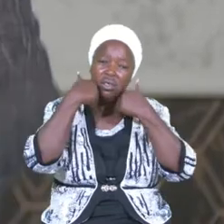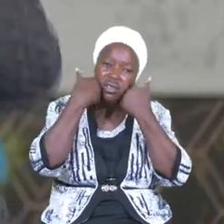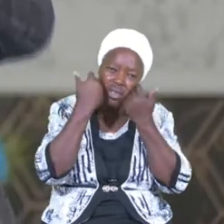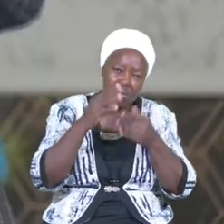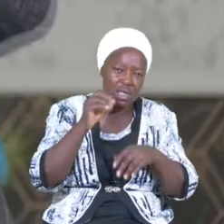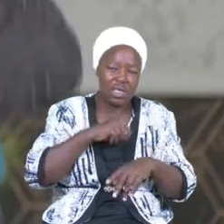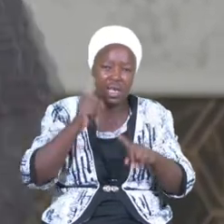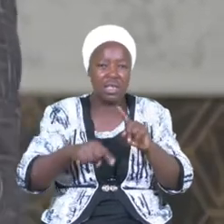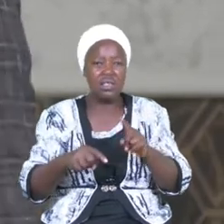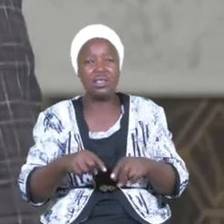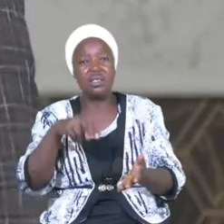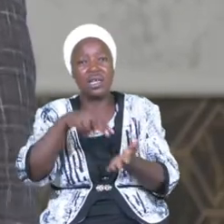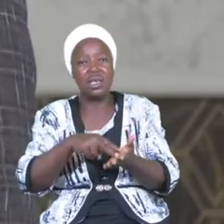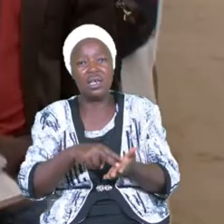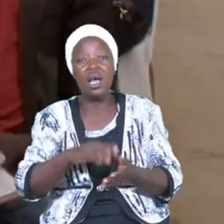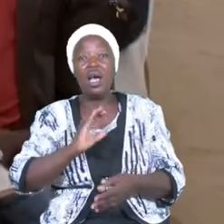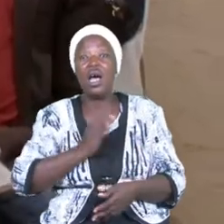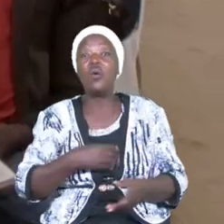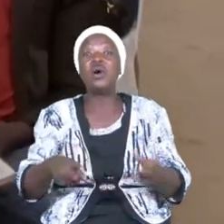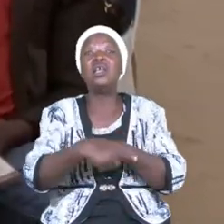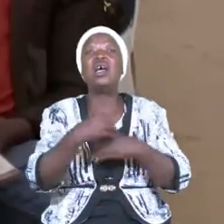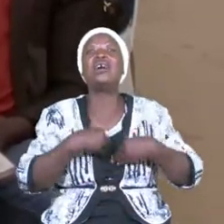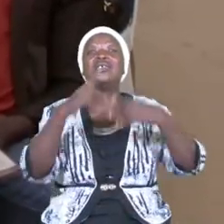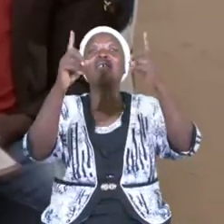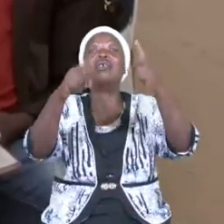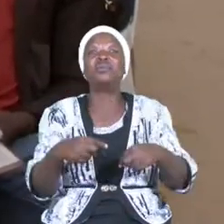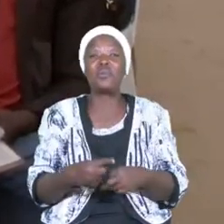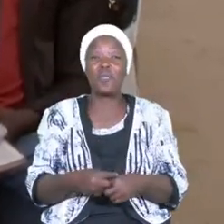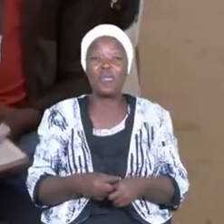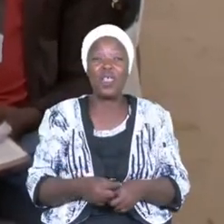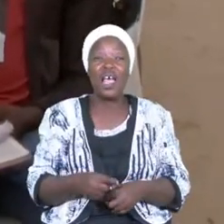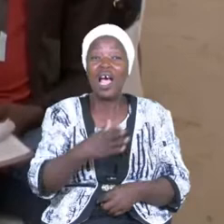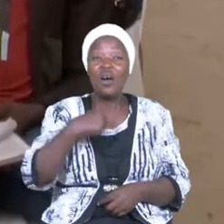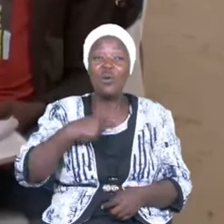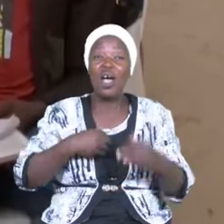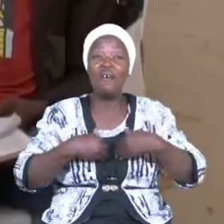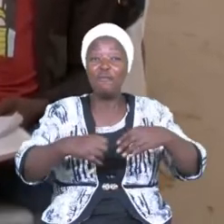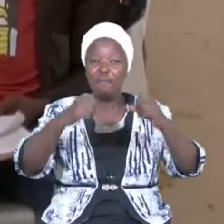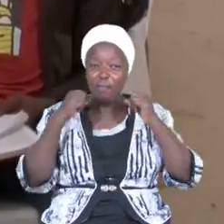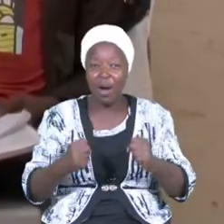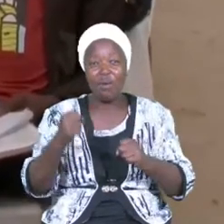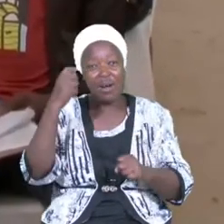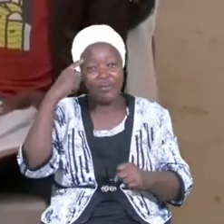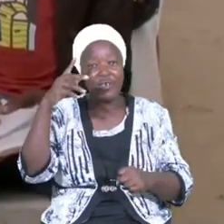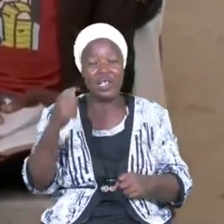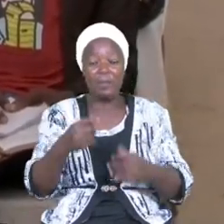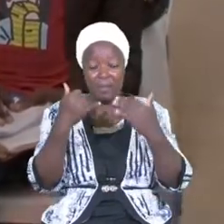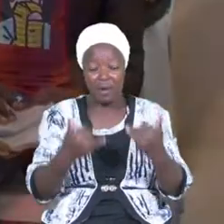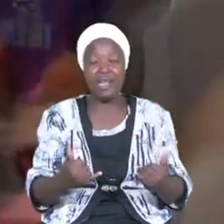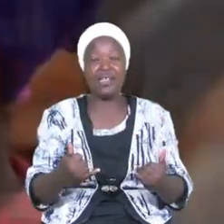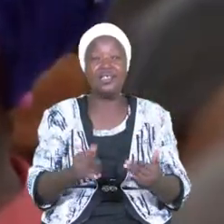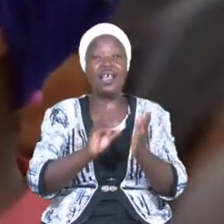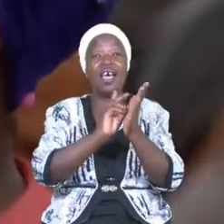stand. Our day has come. And we have power for the present hour. You